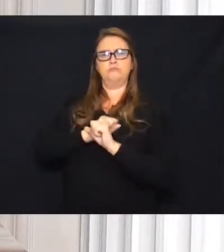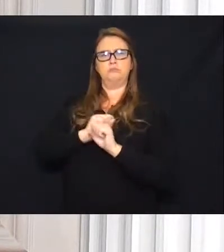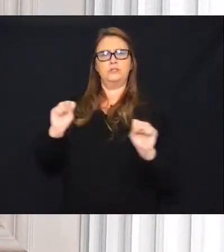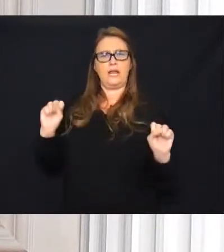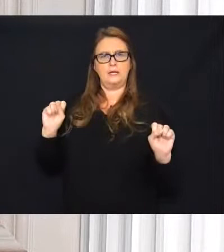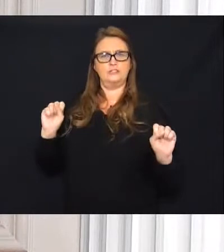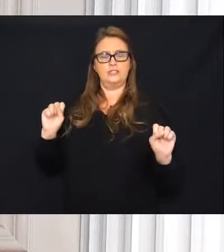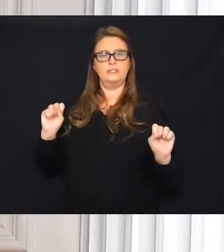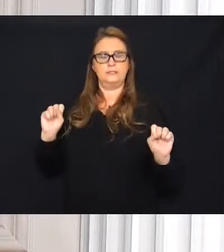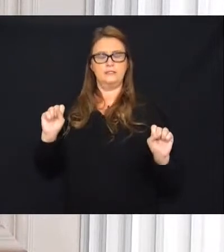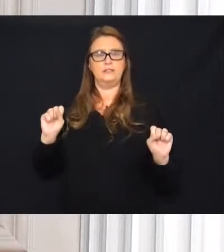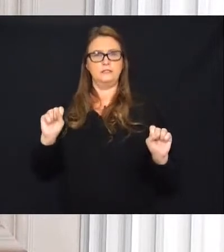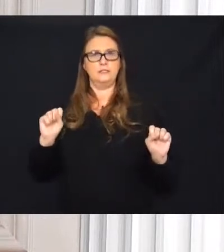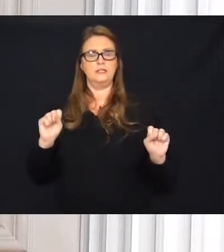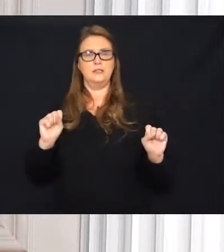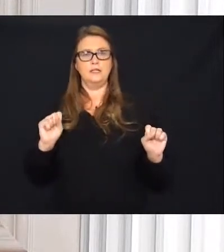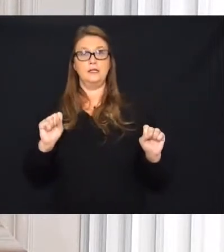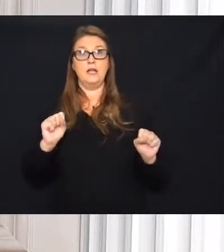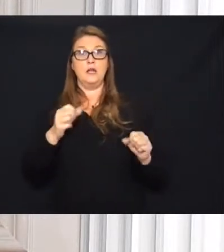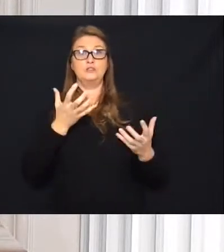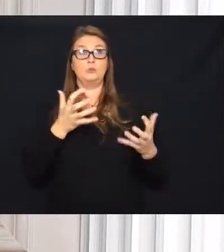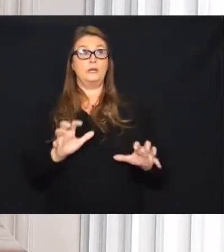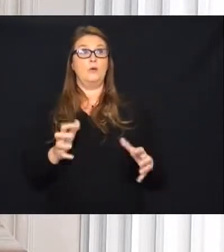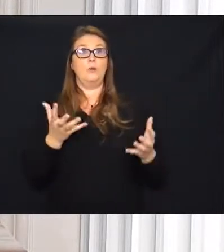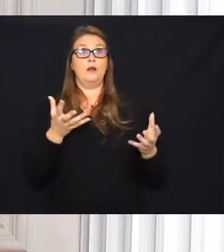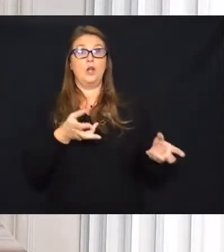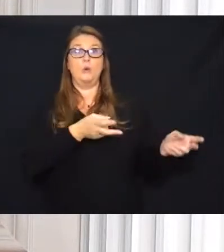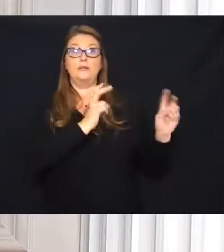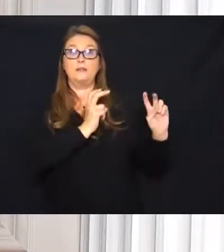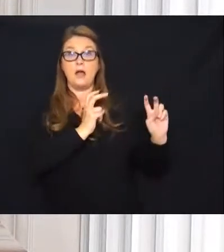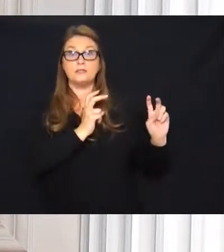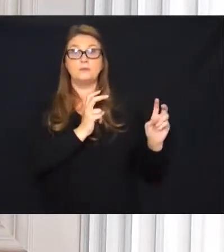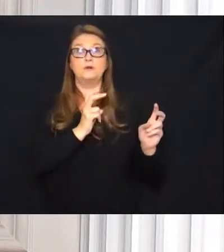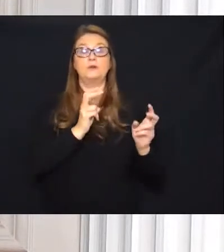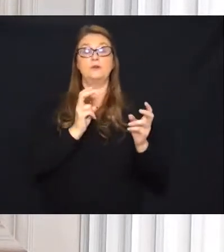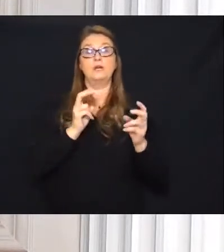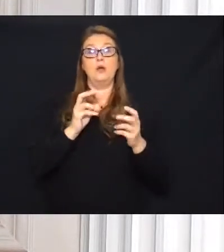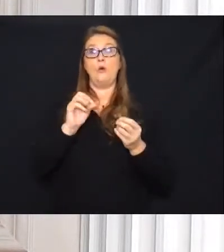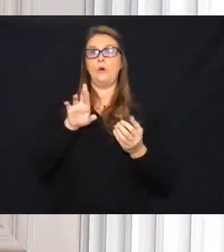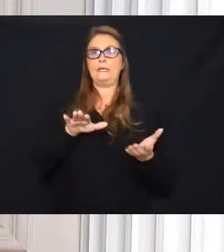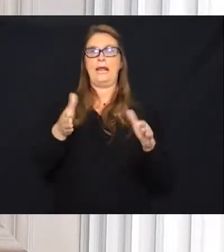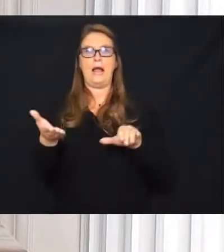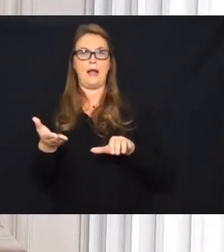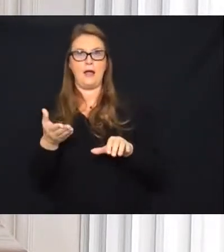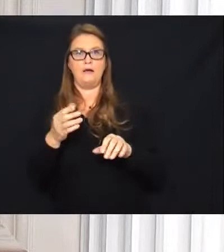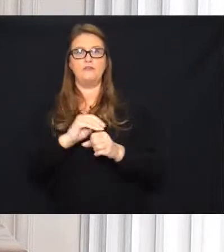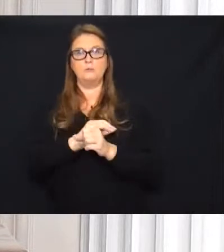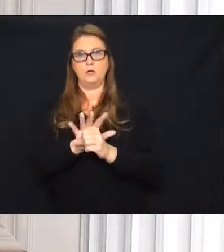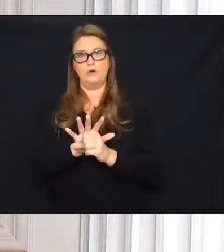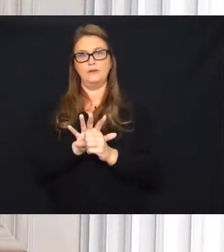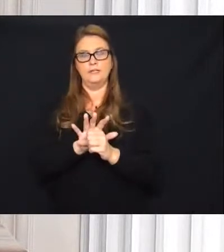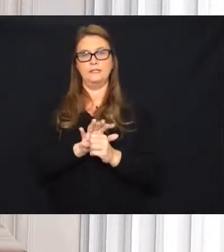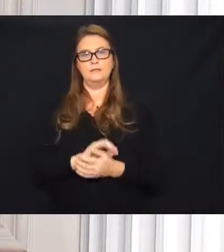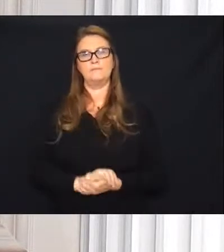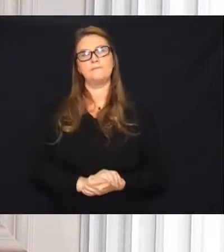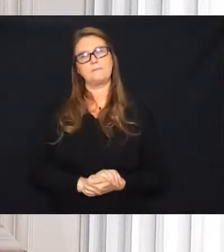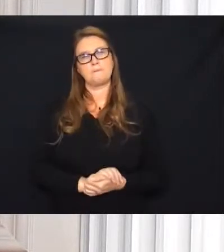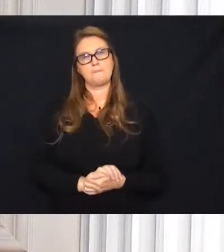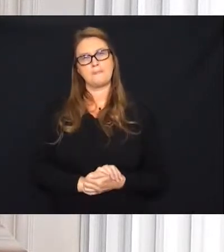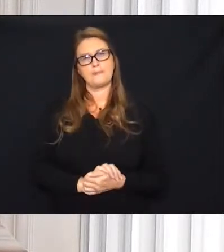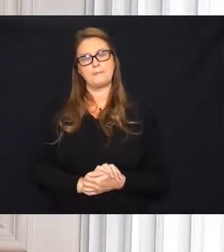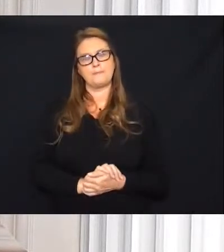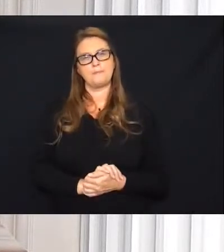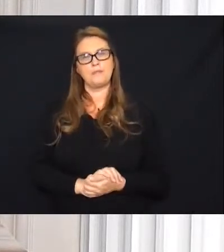infected with COVID-19, from being hospitalized from COVID-19, and from dying from COVID-19. I'm going to